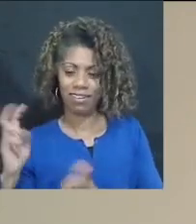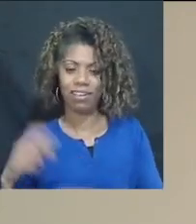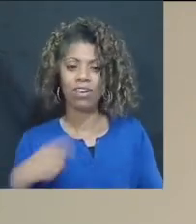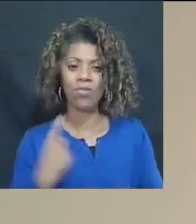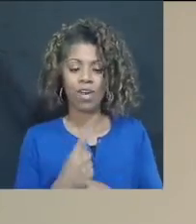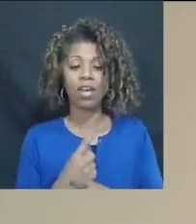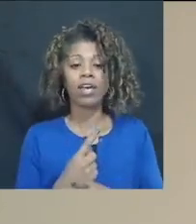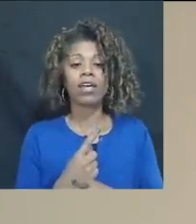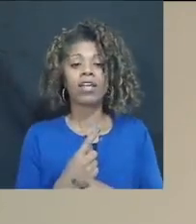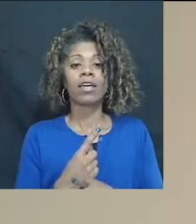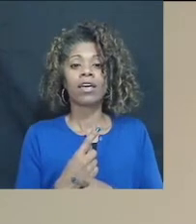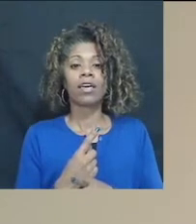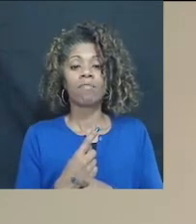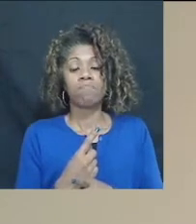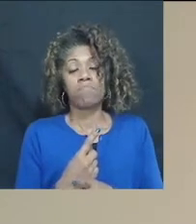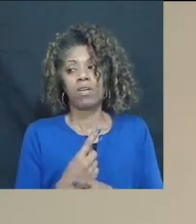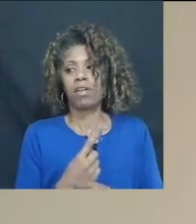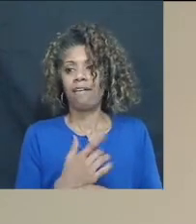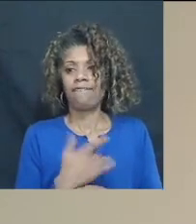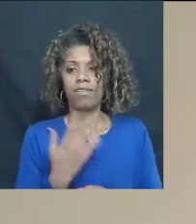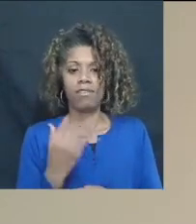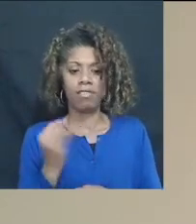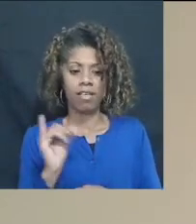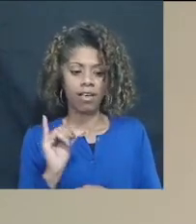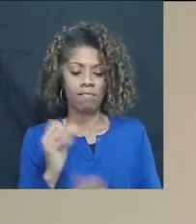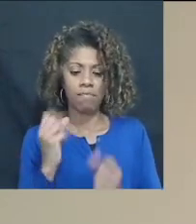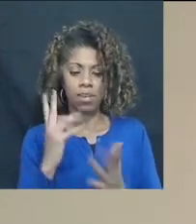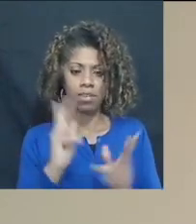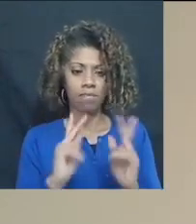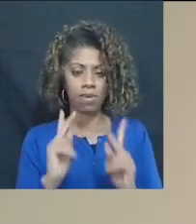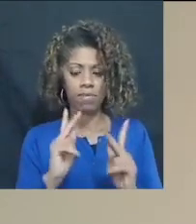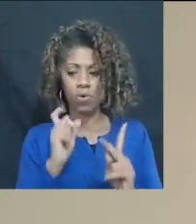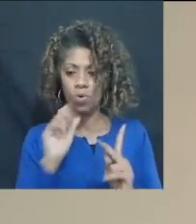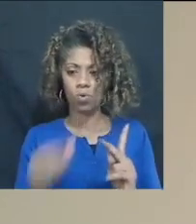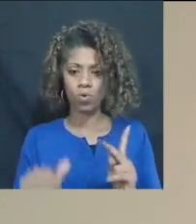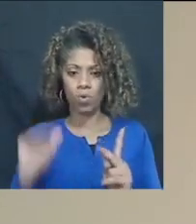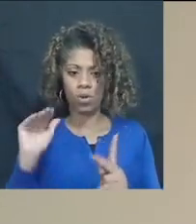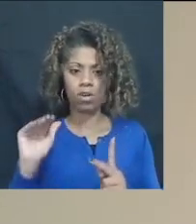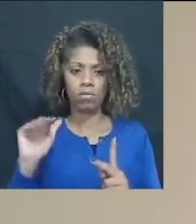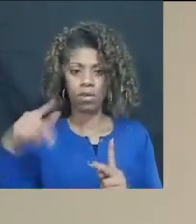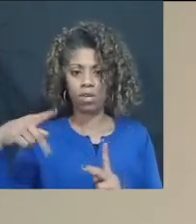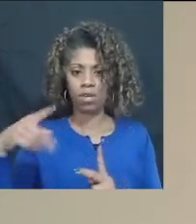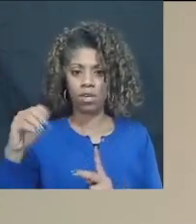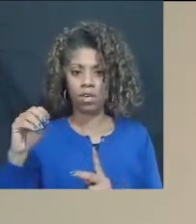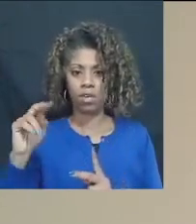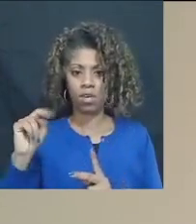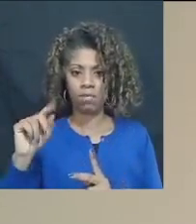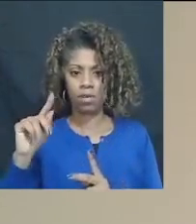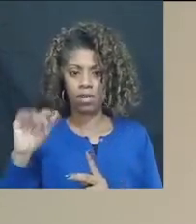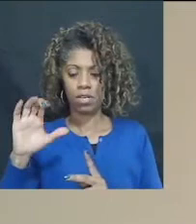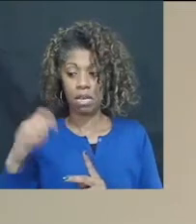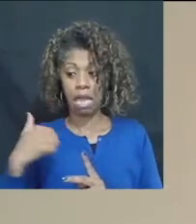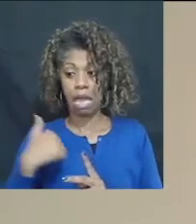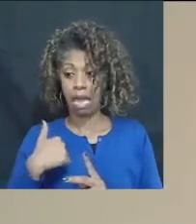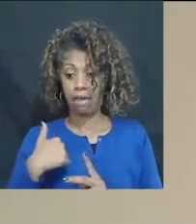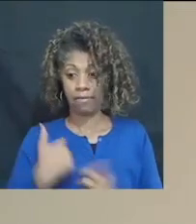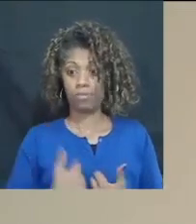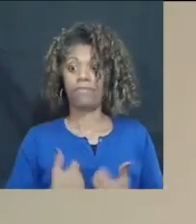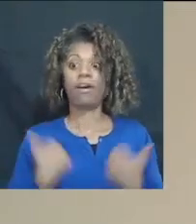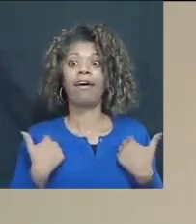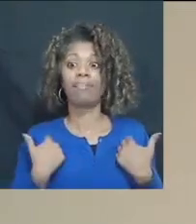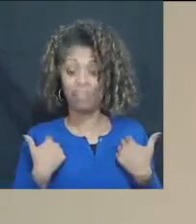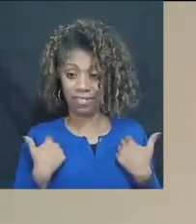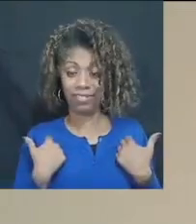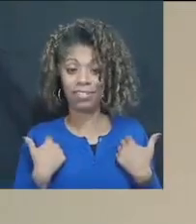much like many of the folks that I know who grew up in Pontiac, that I've survived some of the worst that America has to offer. And I've lived the